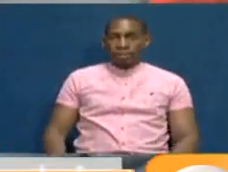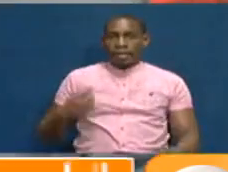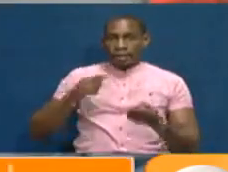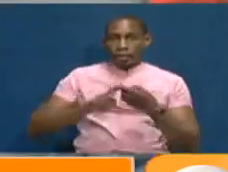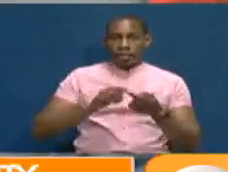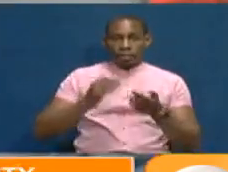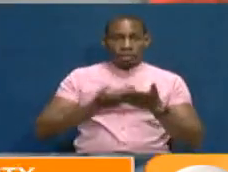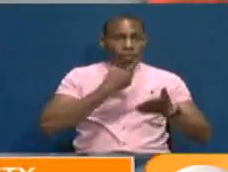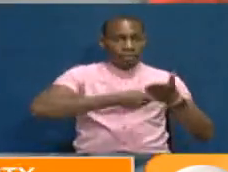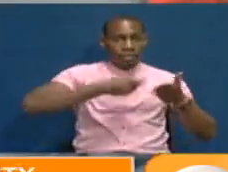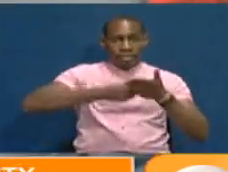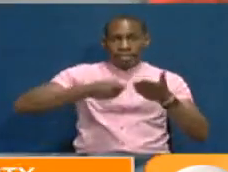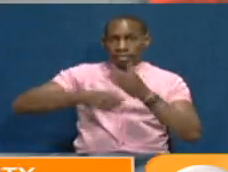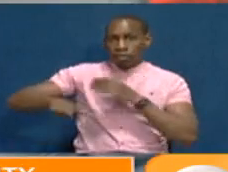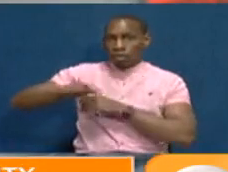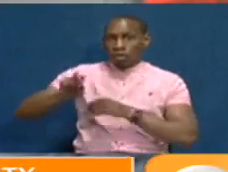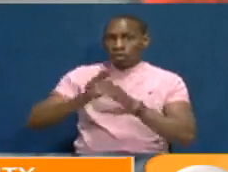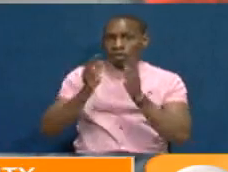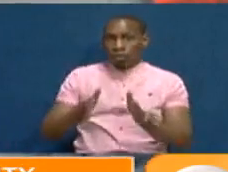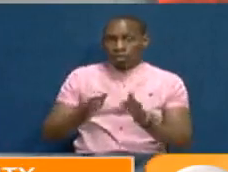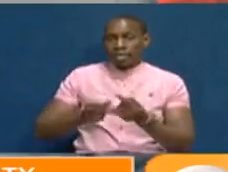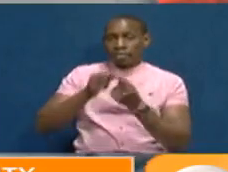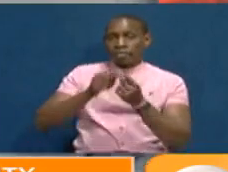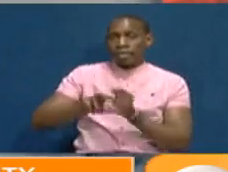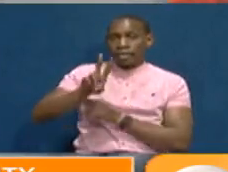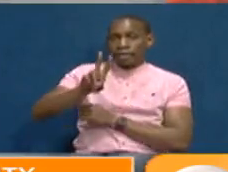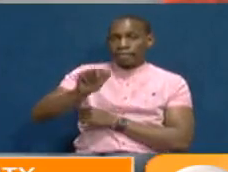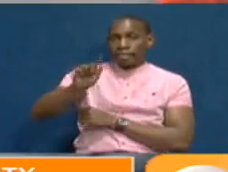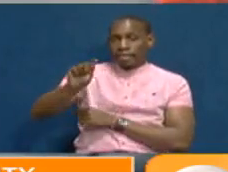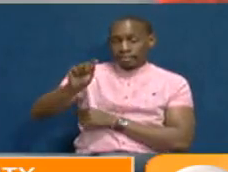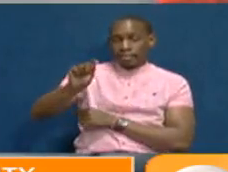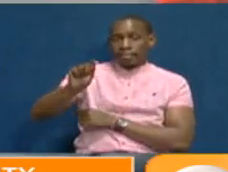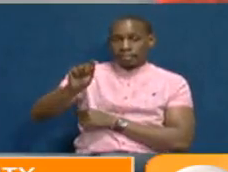the taxes on the domestic consumers, especially VAT. I mean,